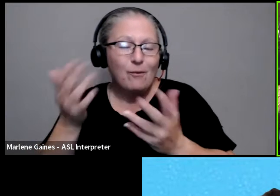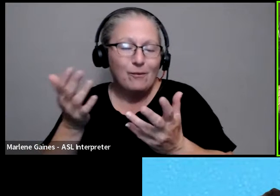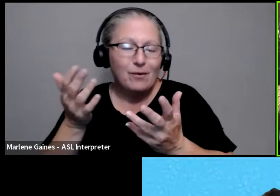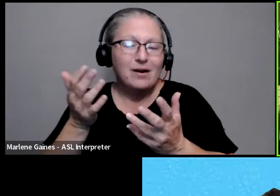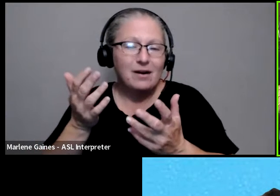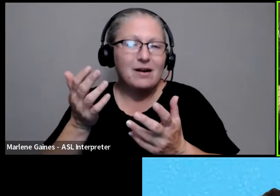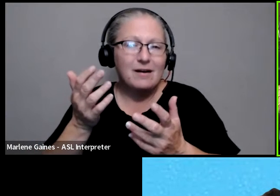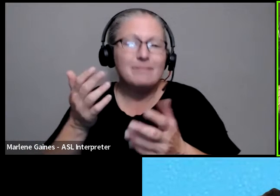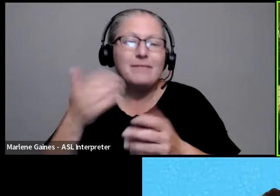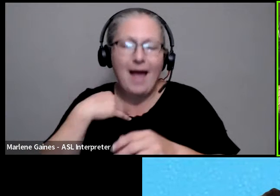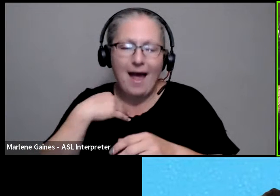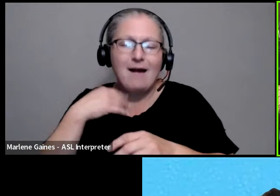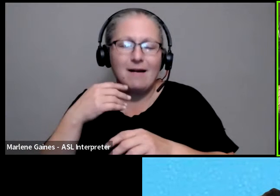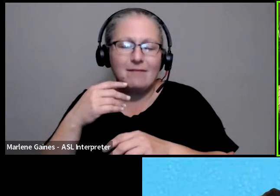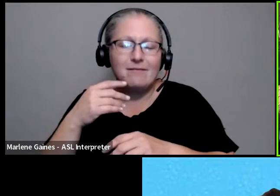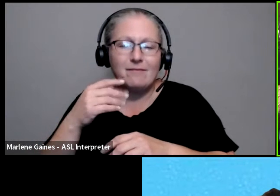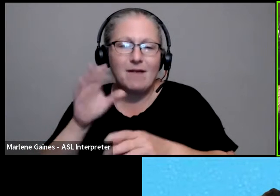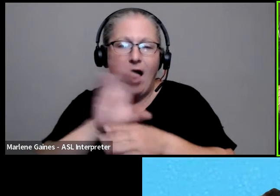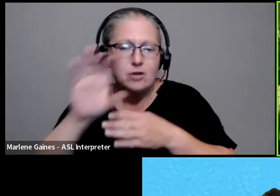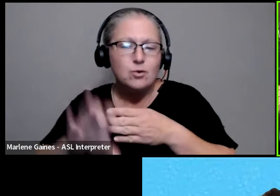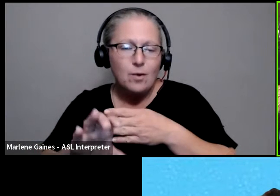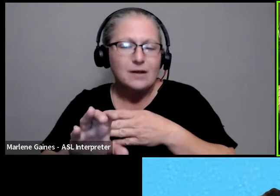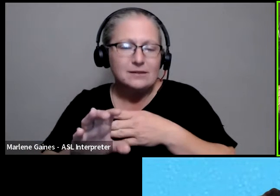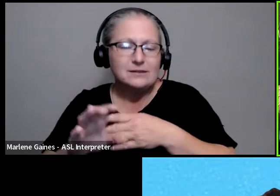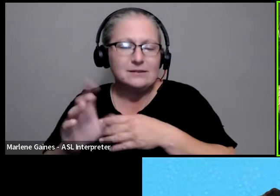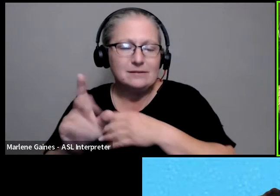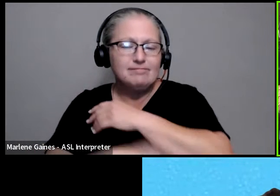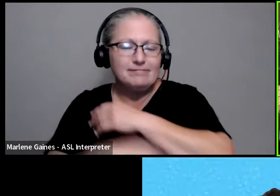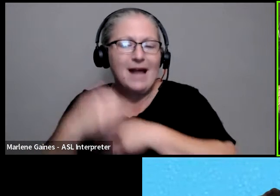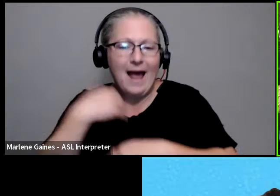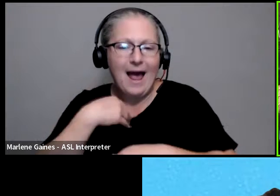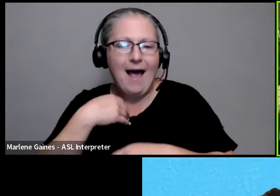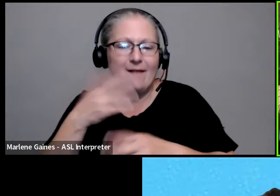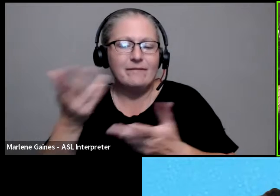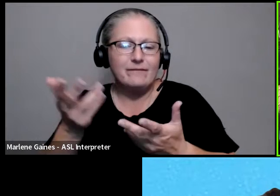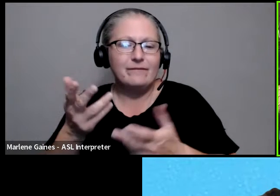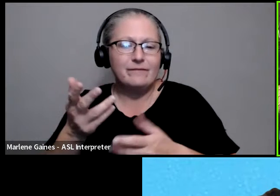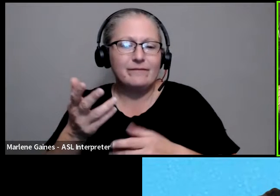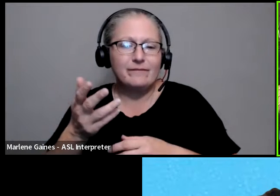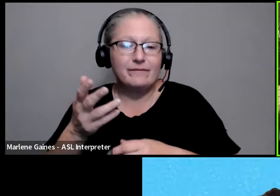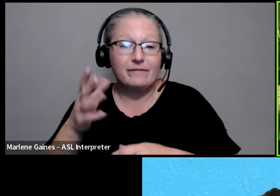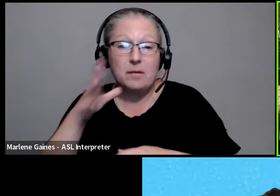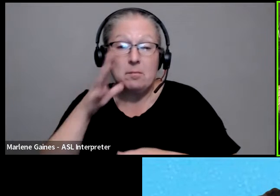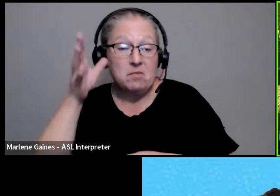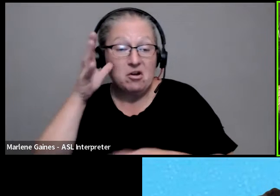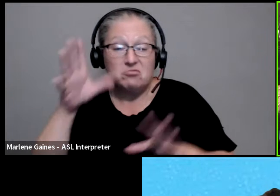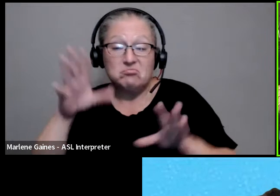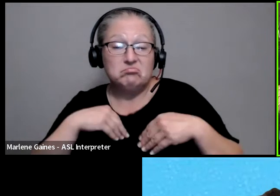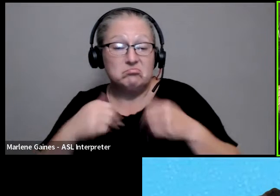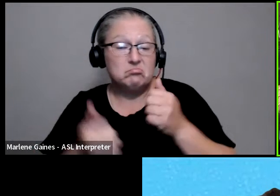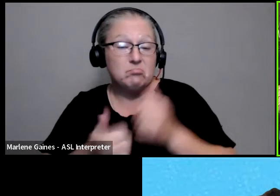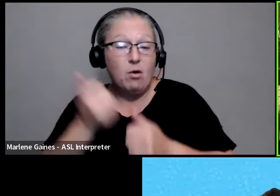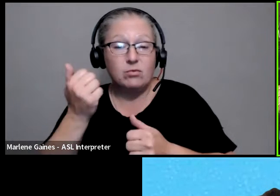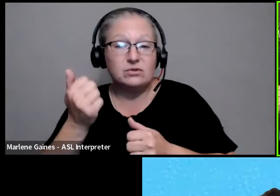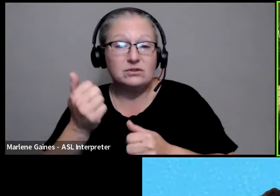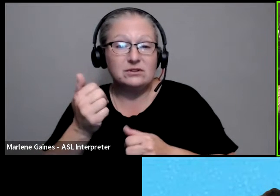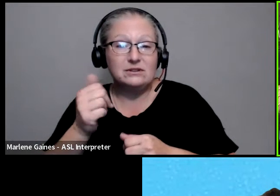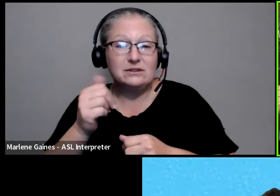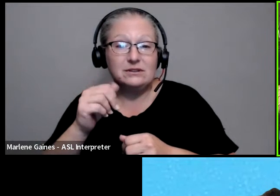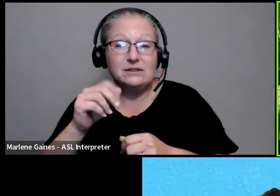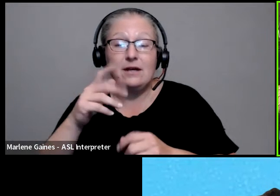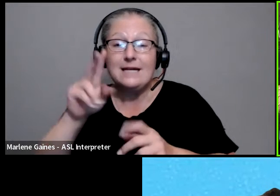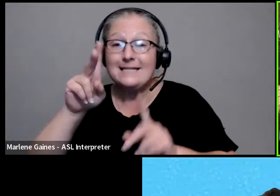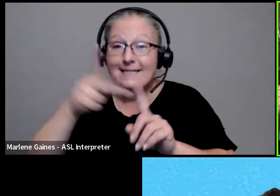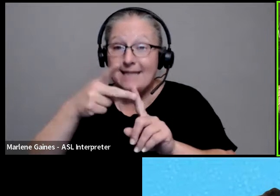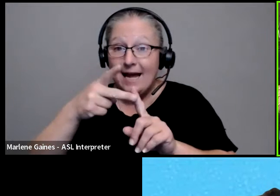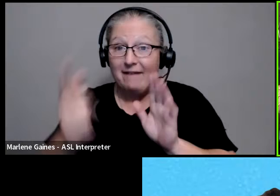There are consequences. Parents are fine with it. Usually a second violation will